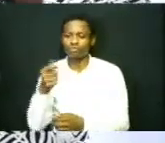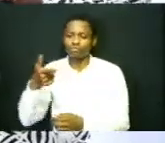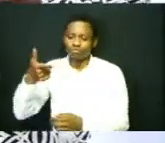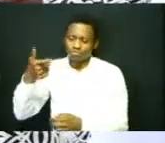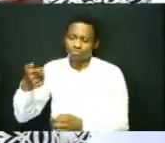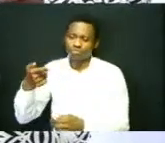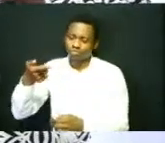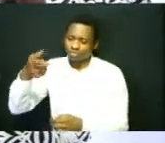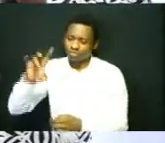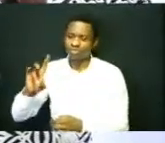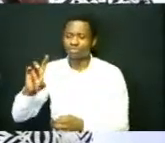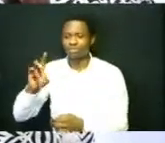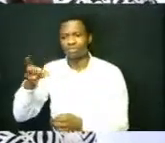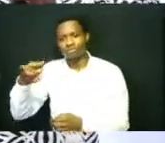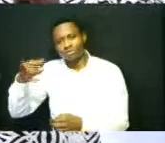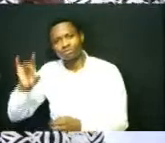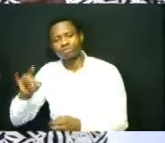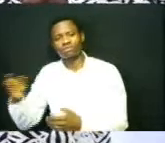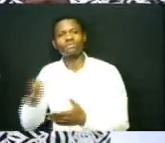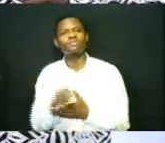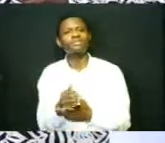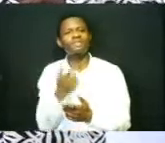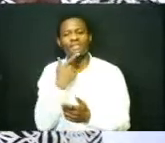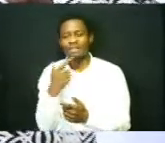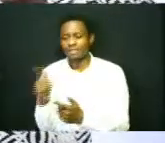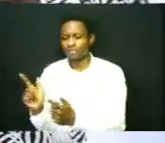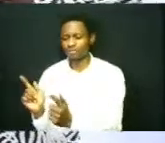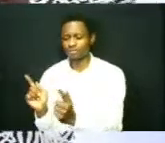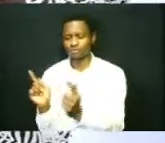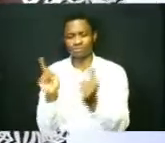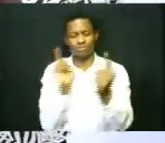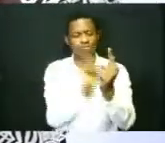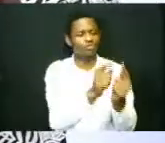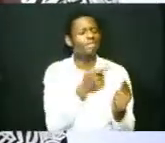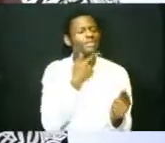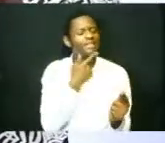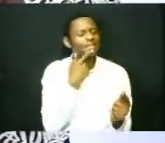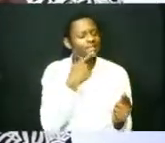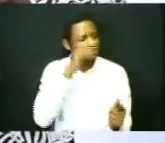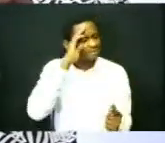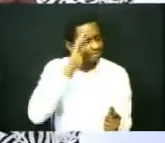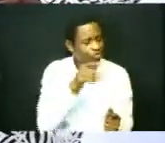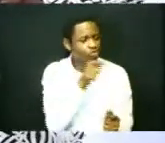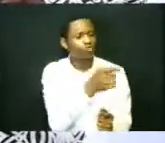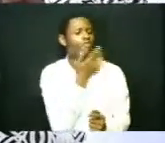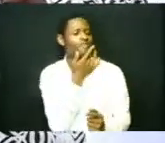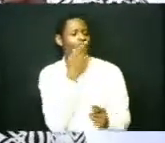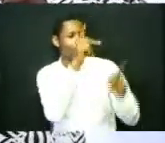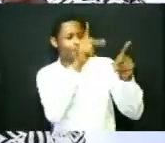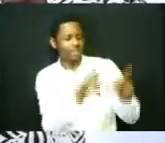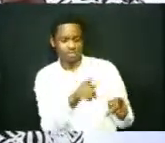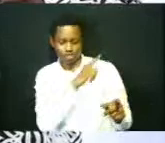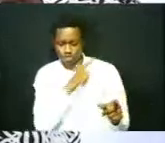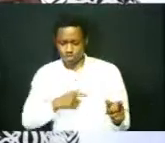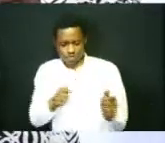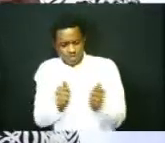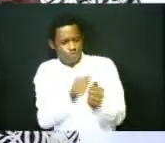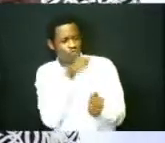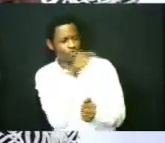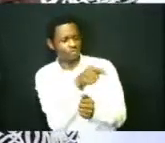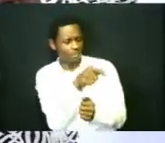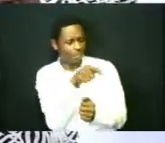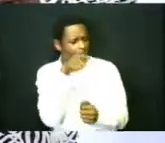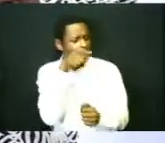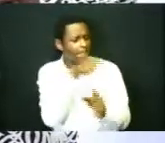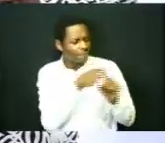28-38. And he came to her and said, greetings, O favored one, the Lord is with you. But she was greatly troubled